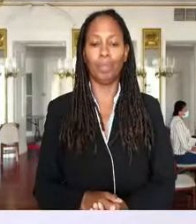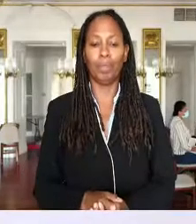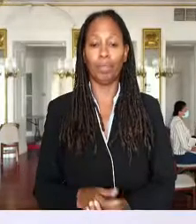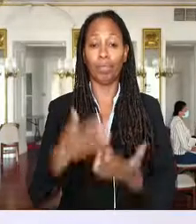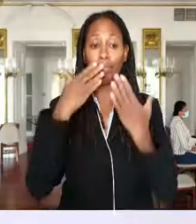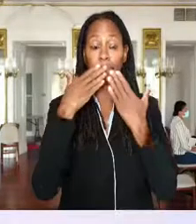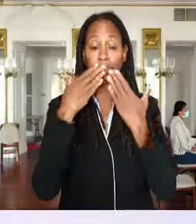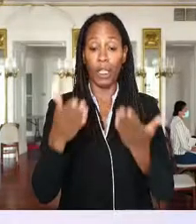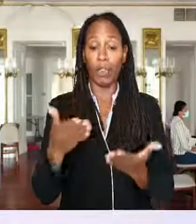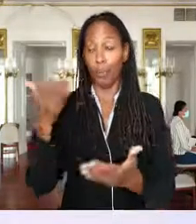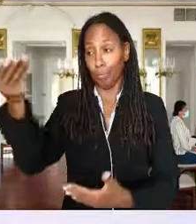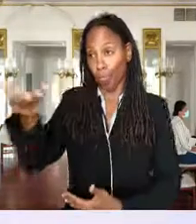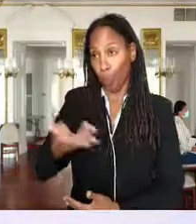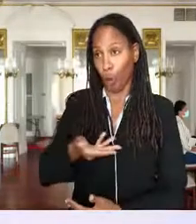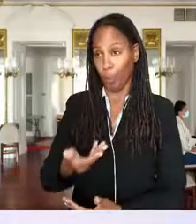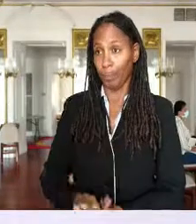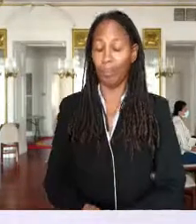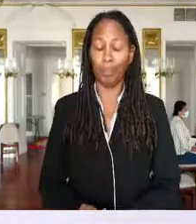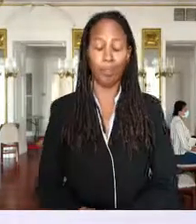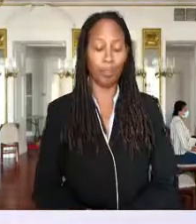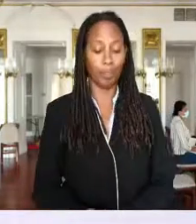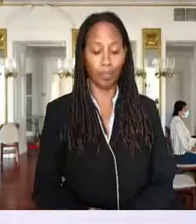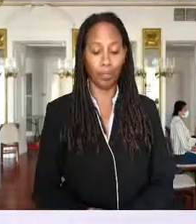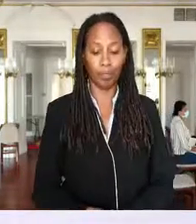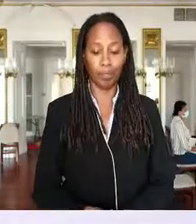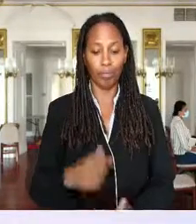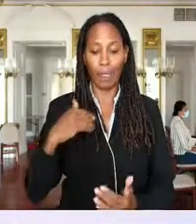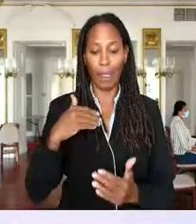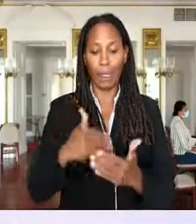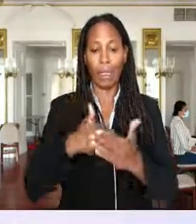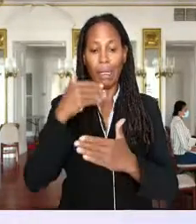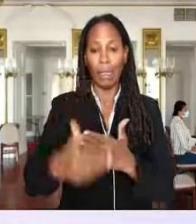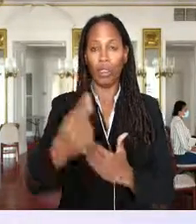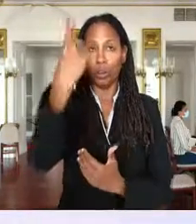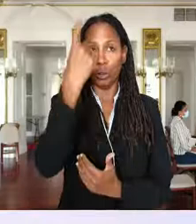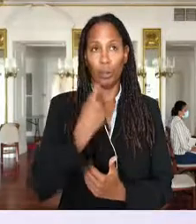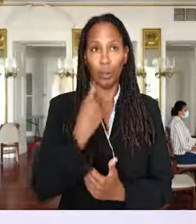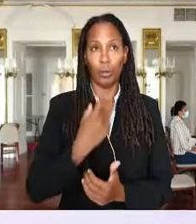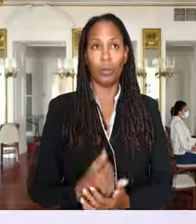Thank you. You're welcome. Next question.